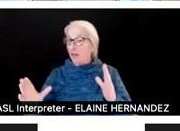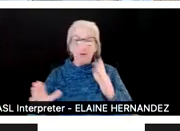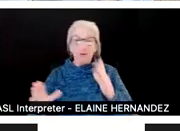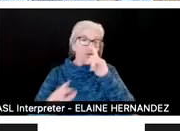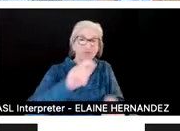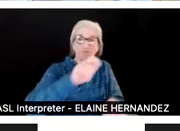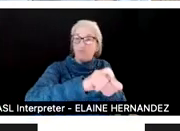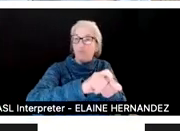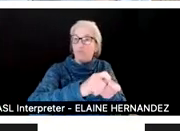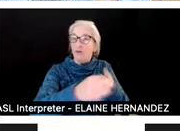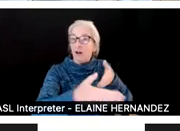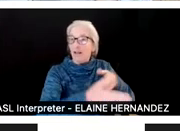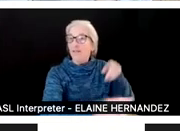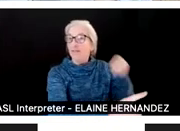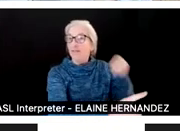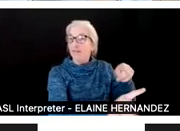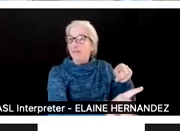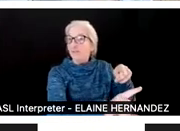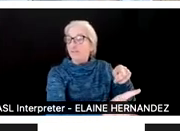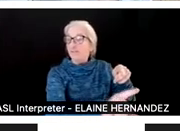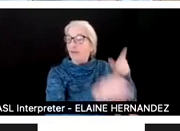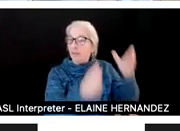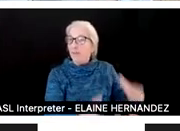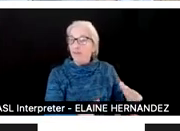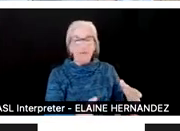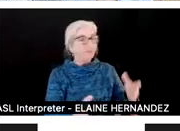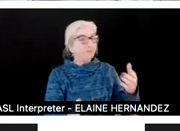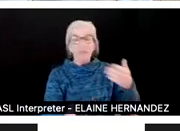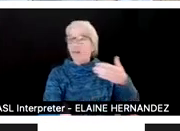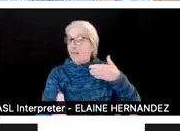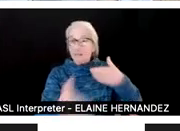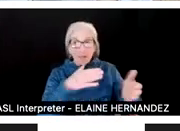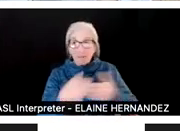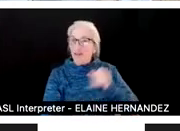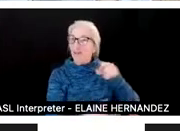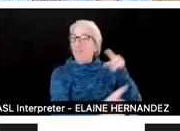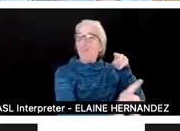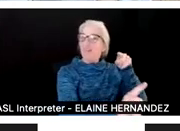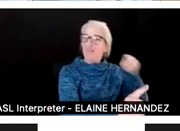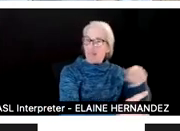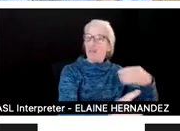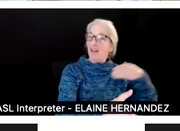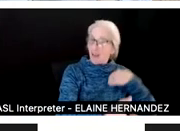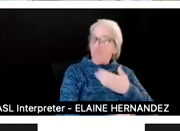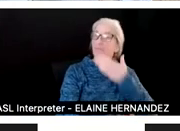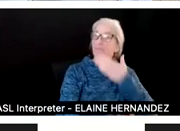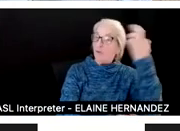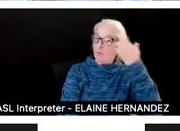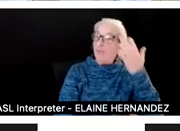retaliates, even if the underlying reason would not technically constitute a violation of the Fair Housing